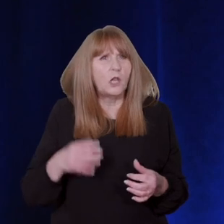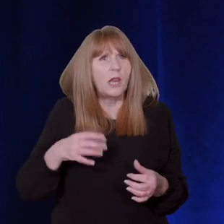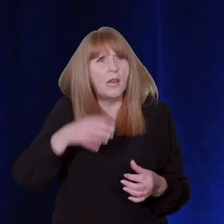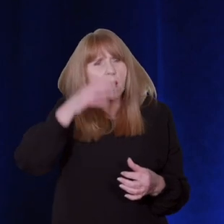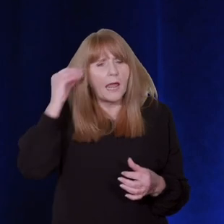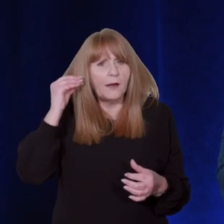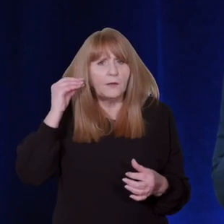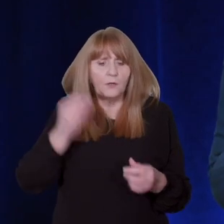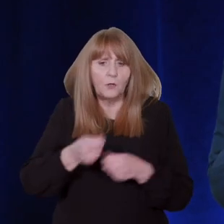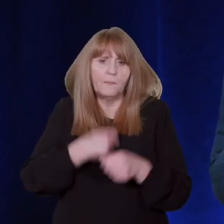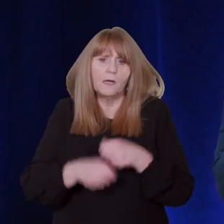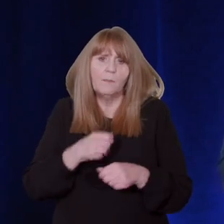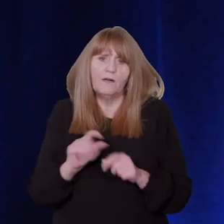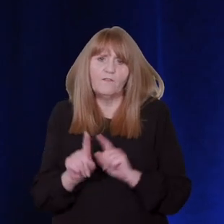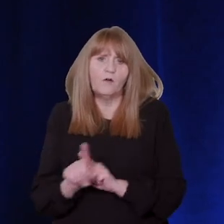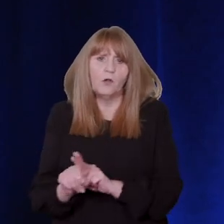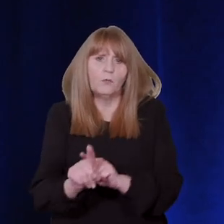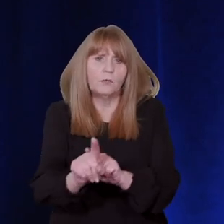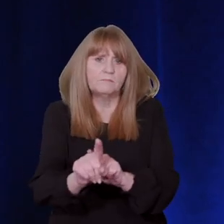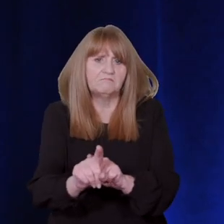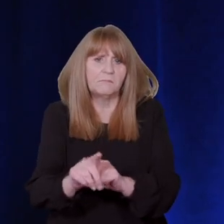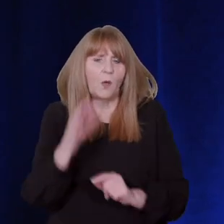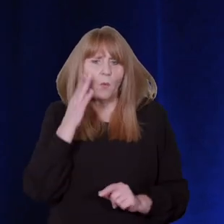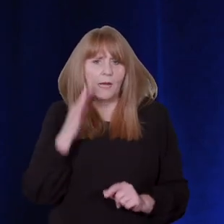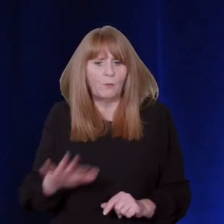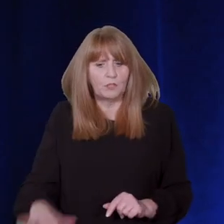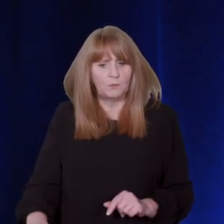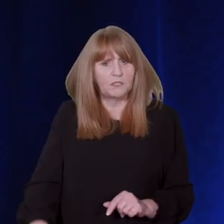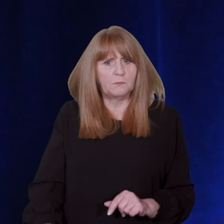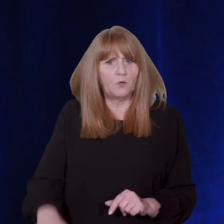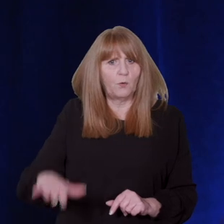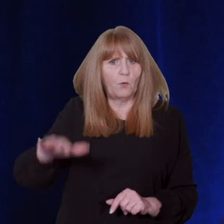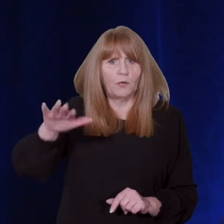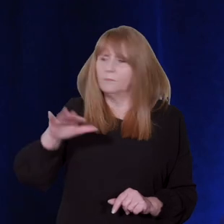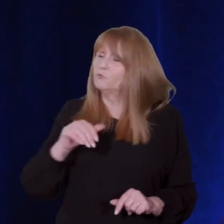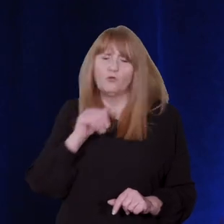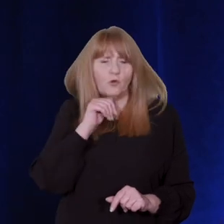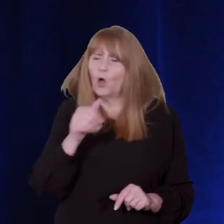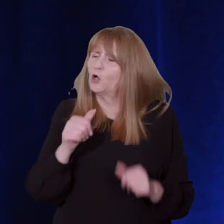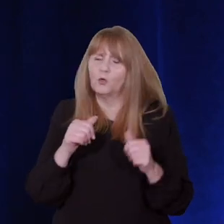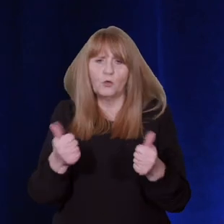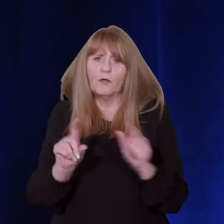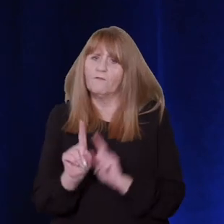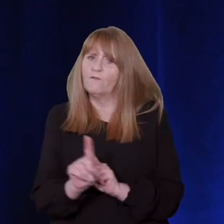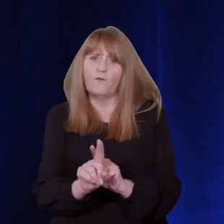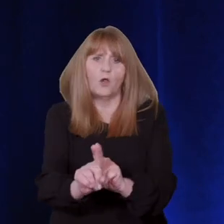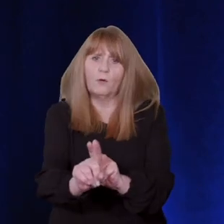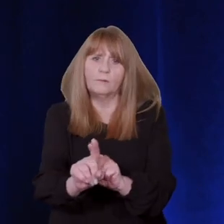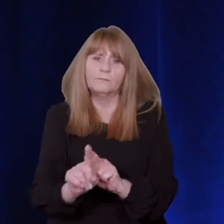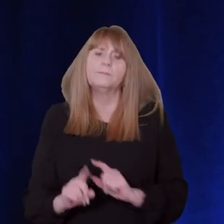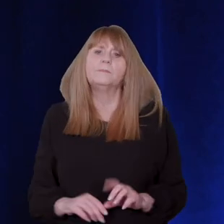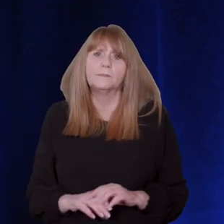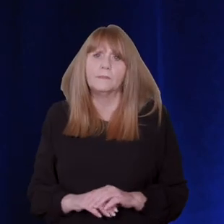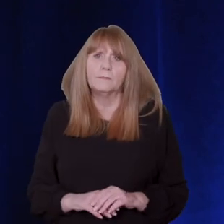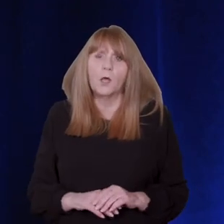a good follower when I was a child. And in fact, that really made an impact on my dad. When I got saved and I started to